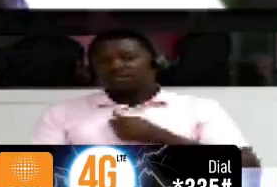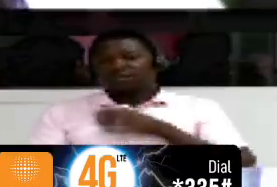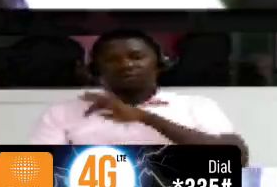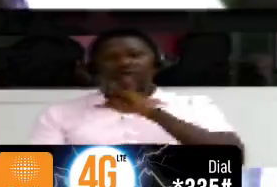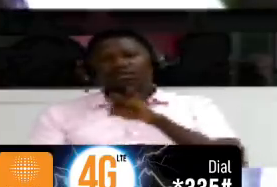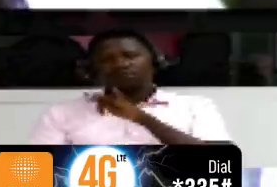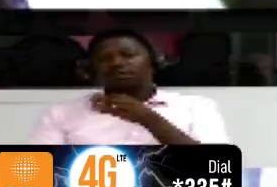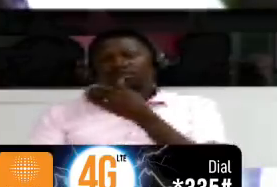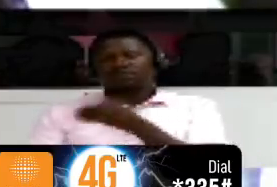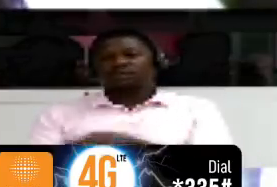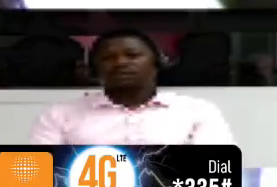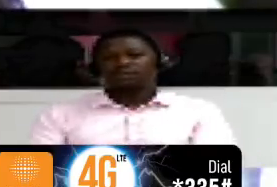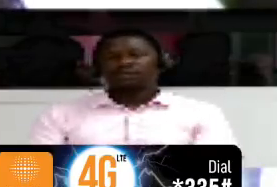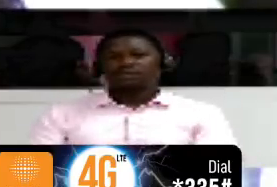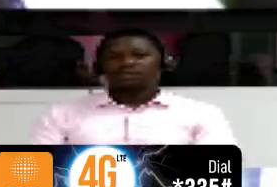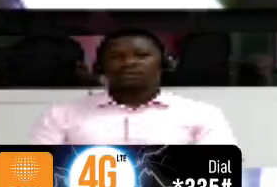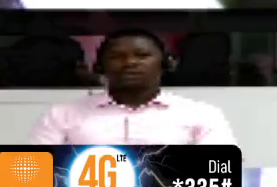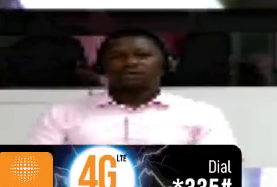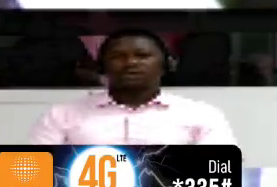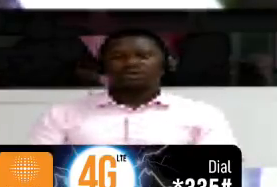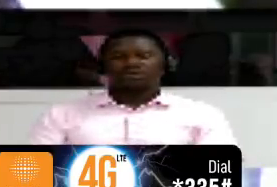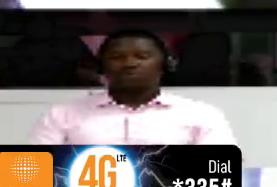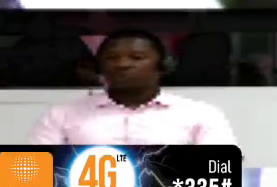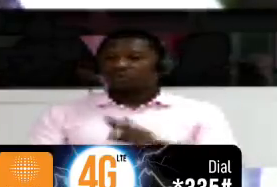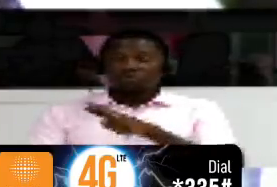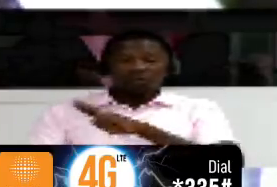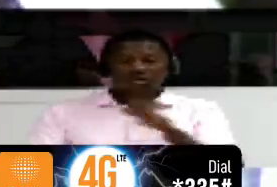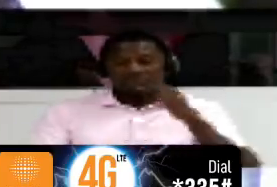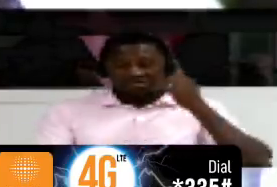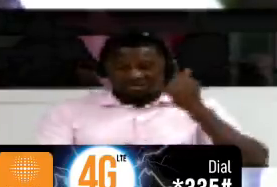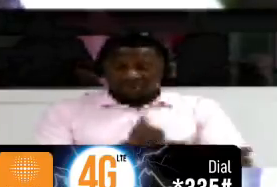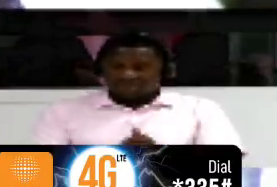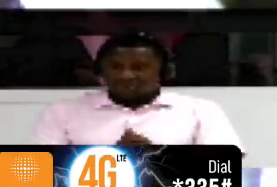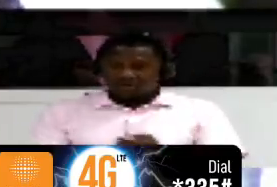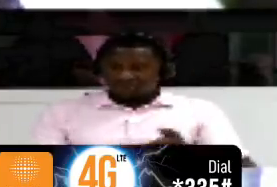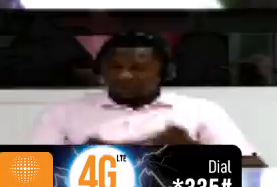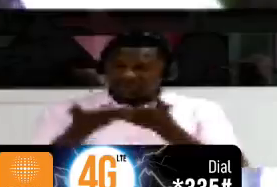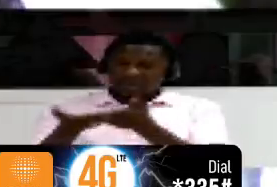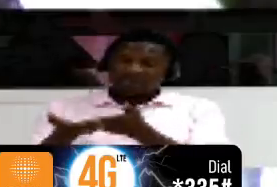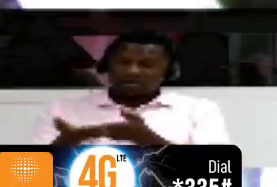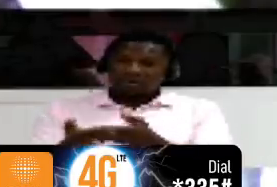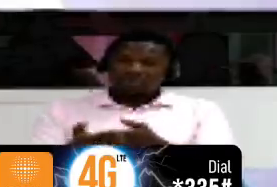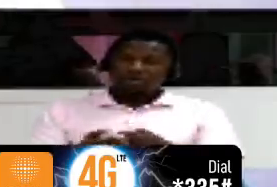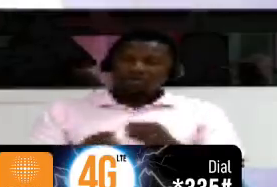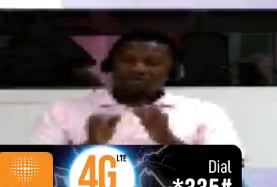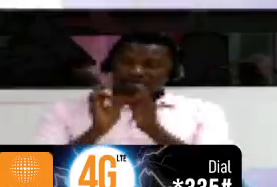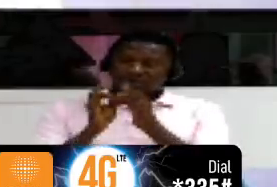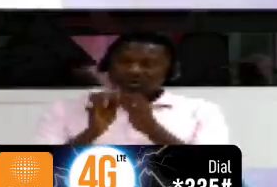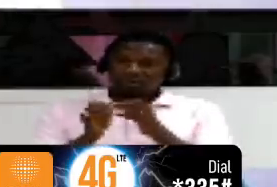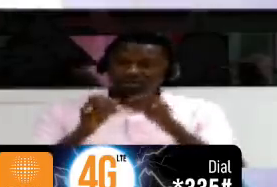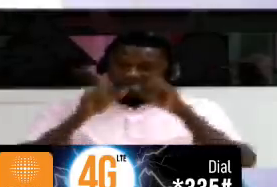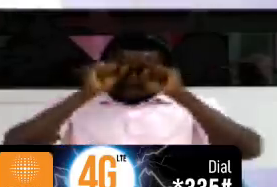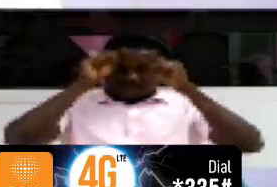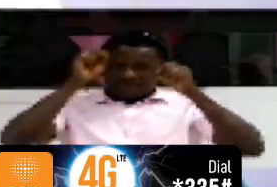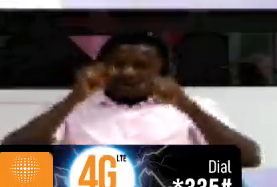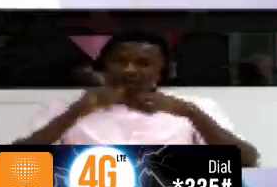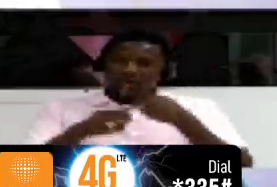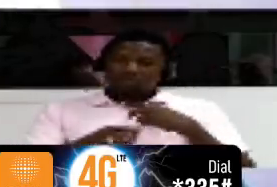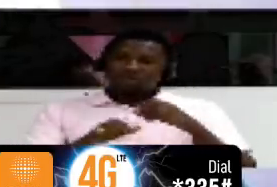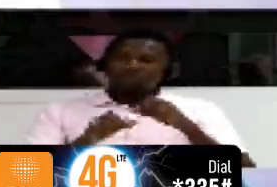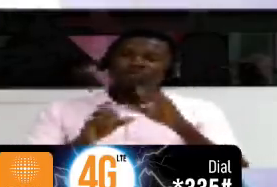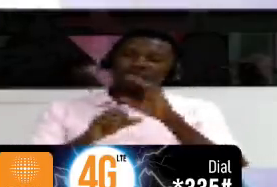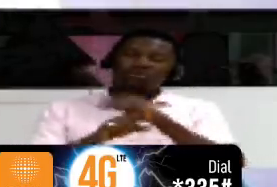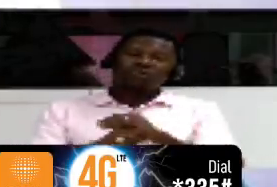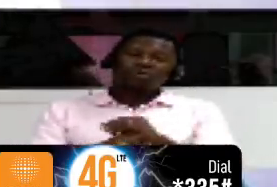So no no sort of permit or information was provided informing the authorities that you were about to stage a demonstration? No,